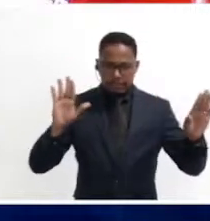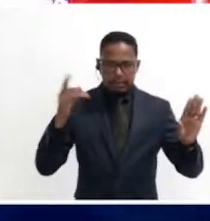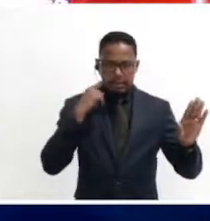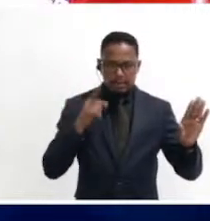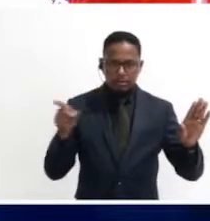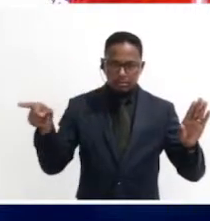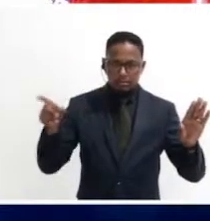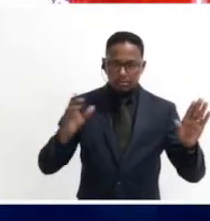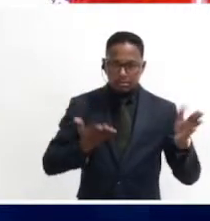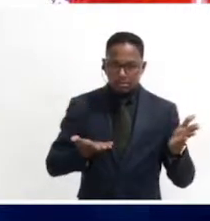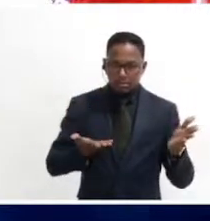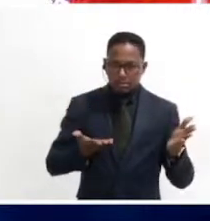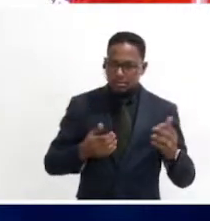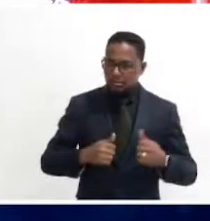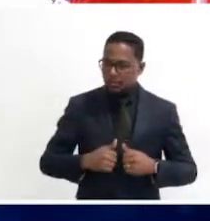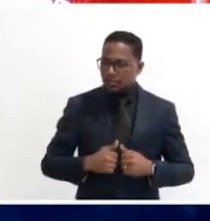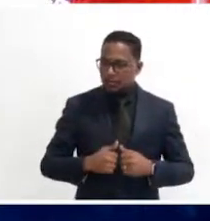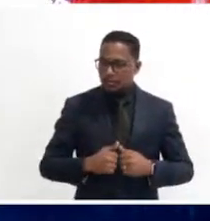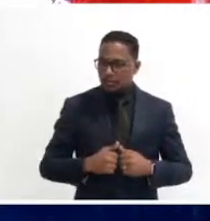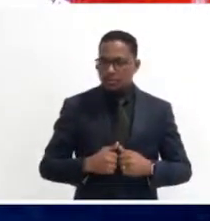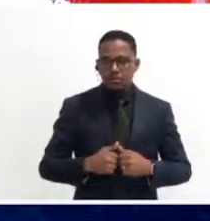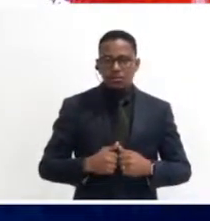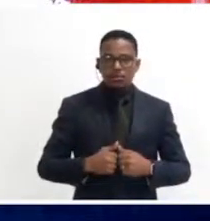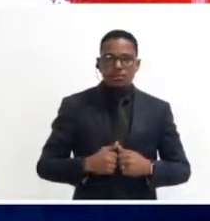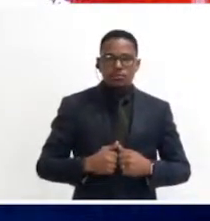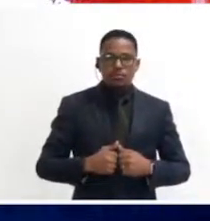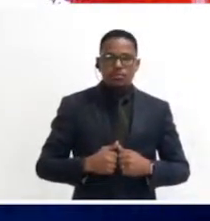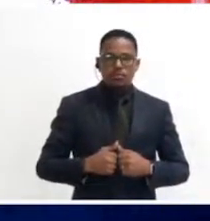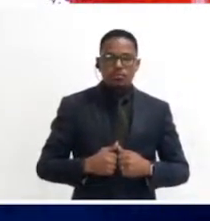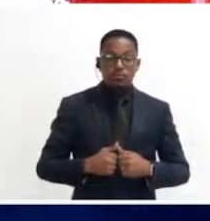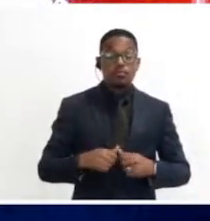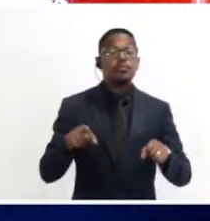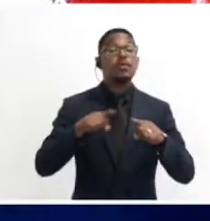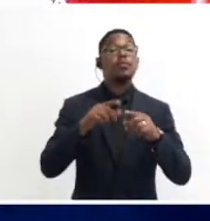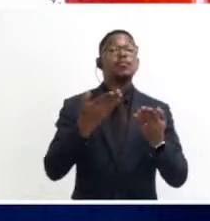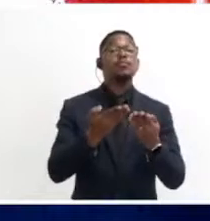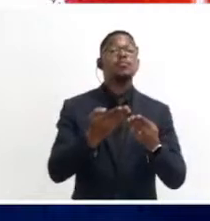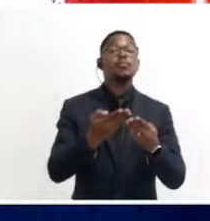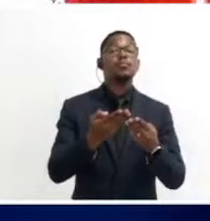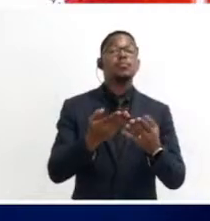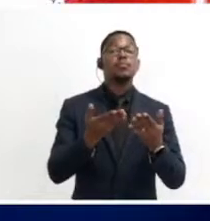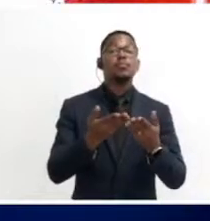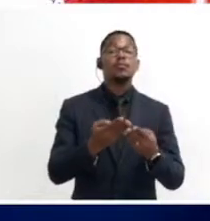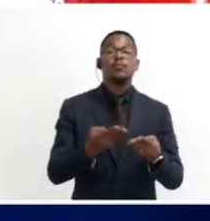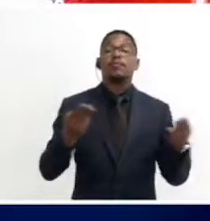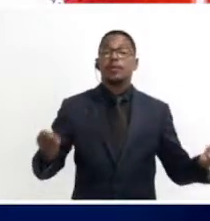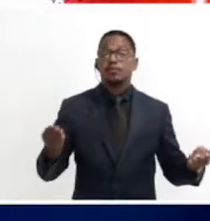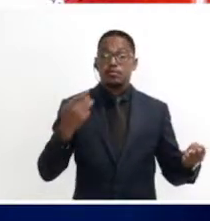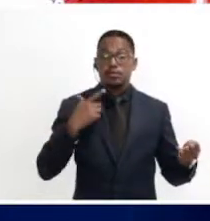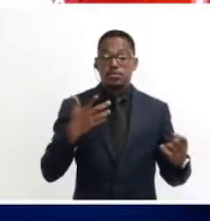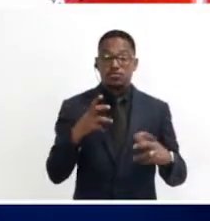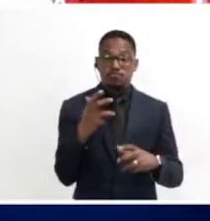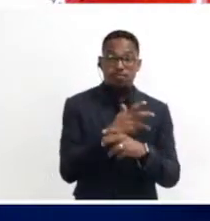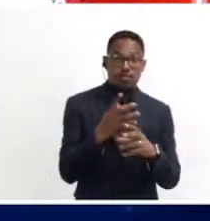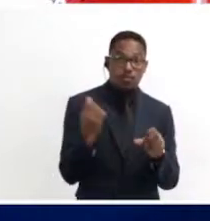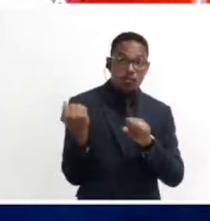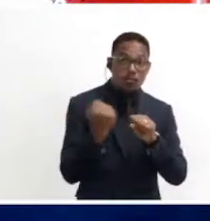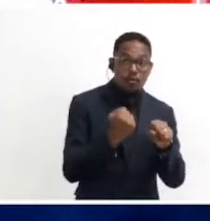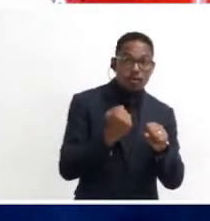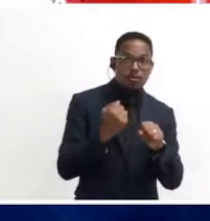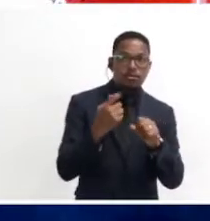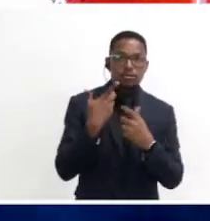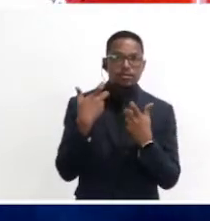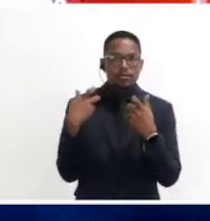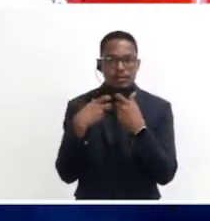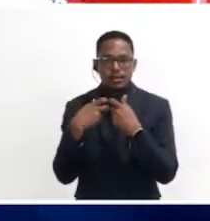And in fact, for high power devices that have to carry a lot of current, sometimes, even the wire, aluminum